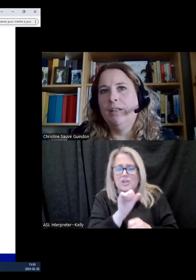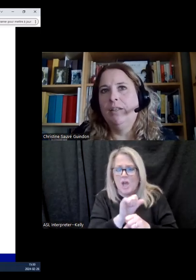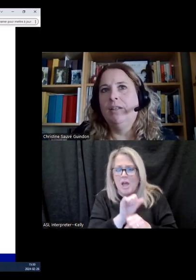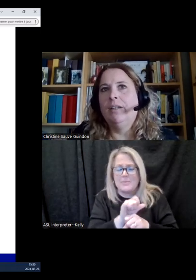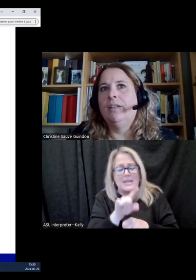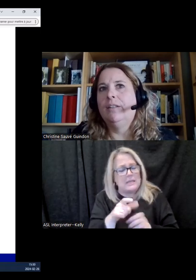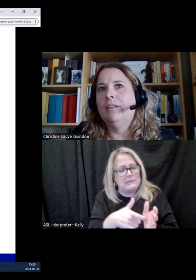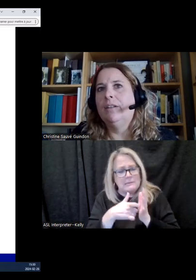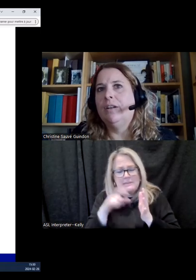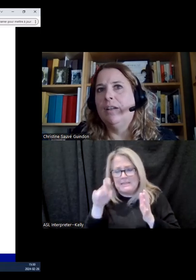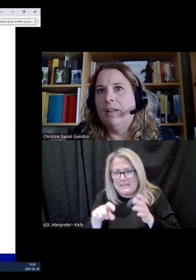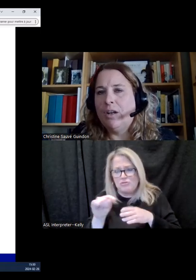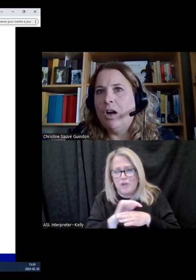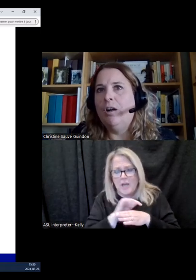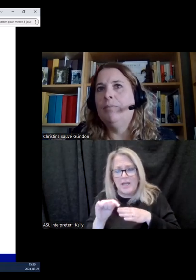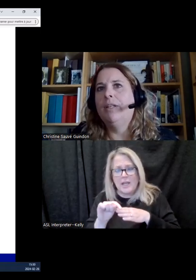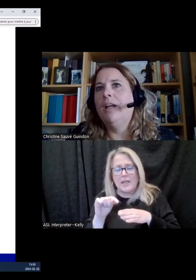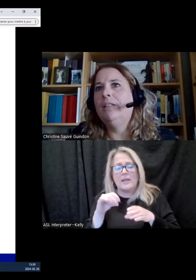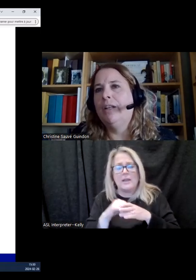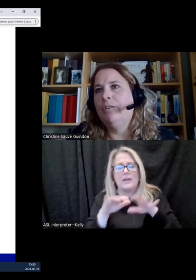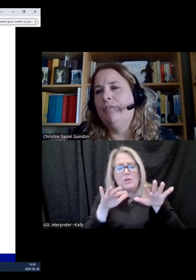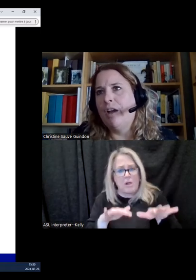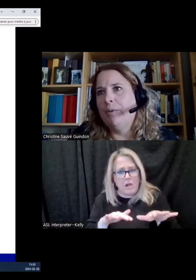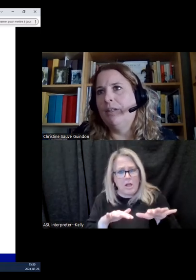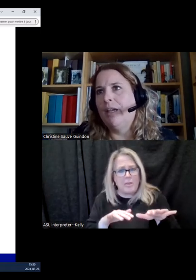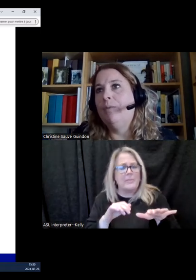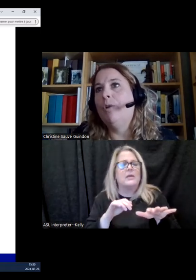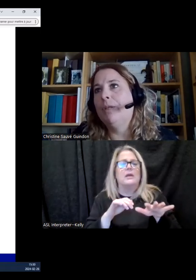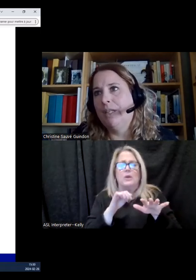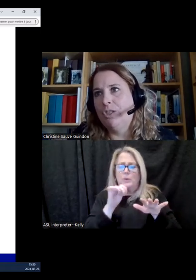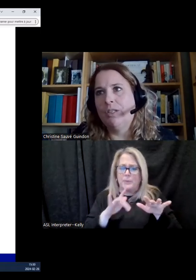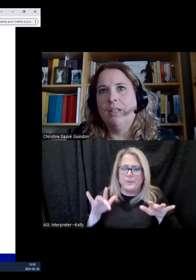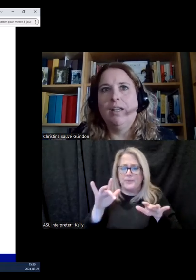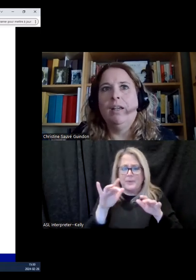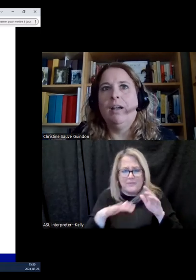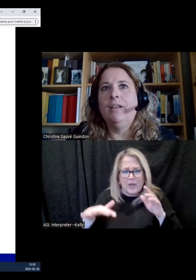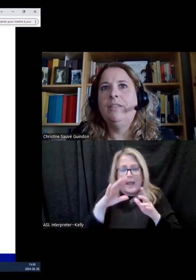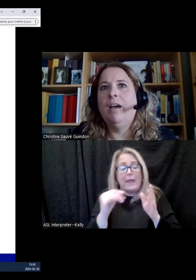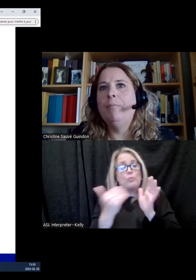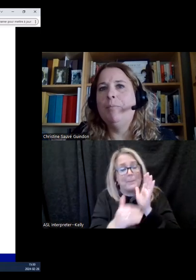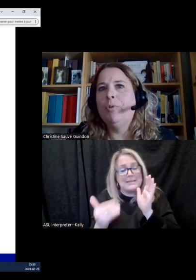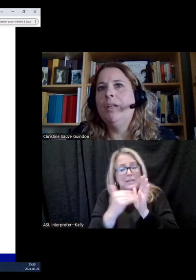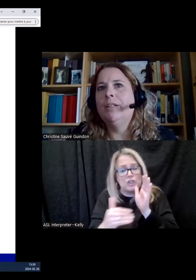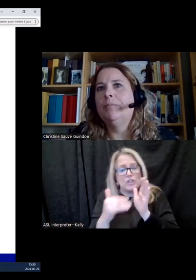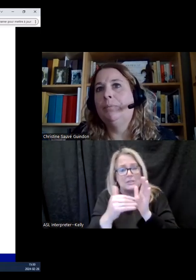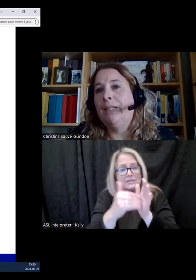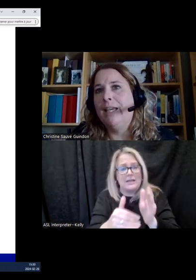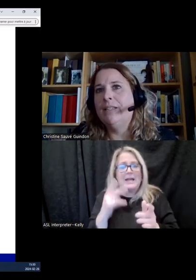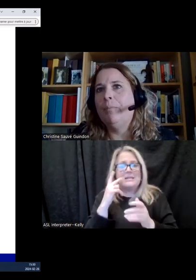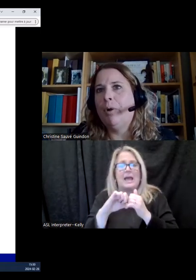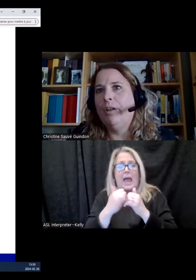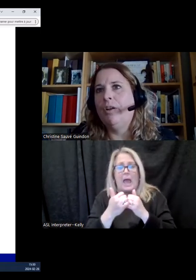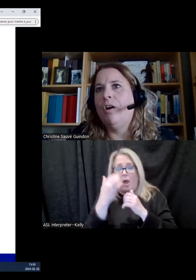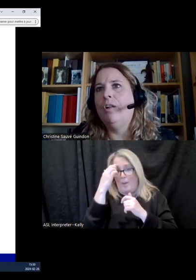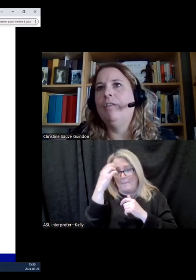training in a calm and uncluttered environment and repetition. I see how memory plays